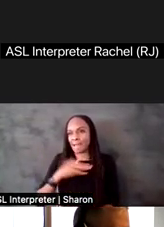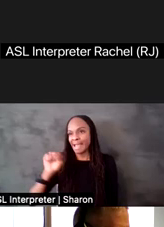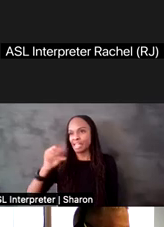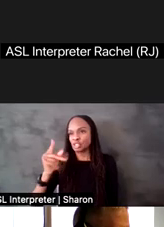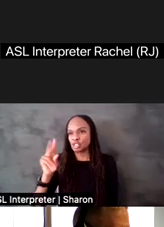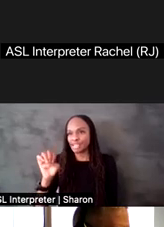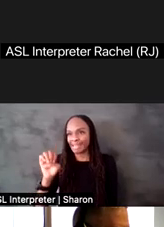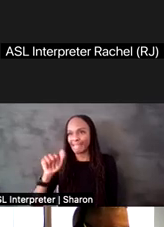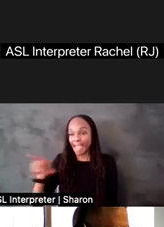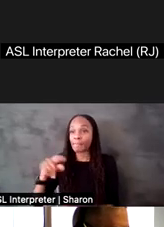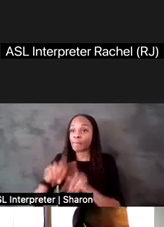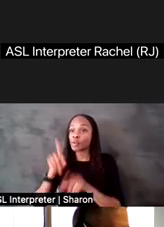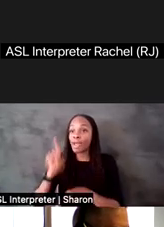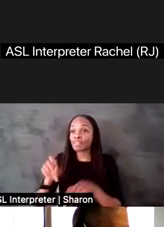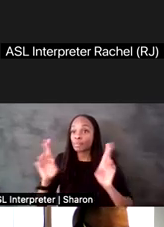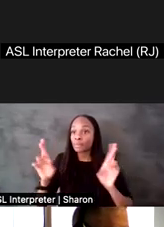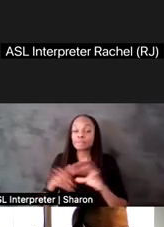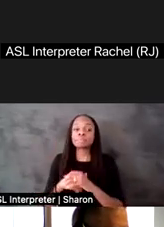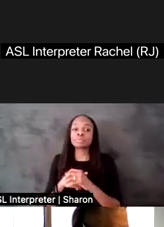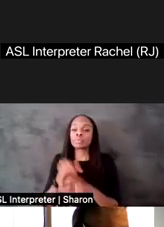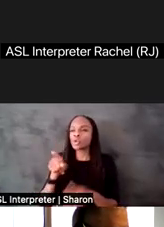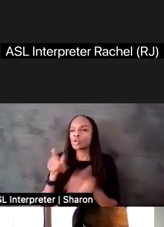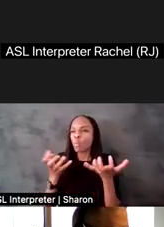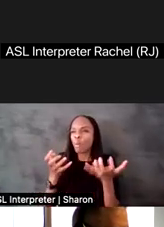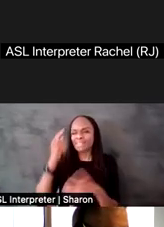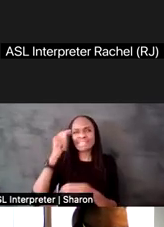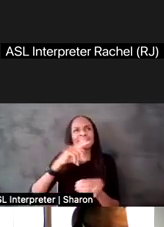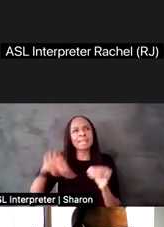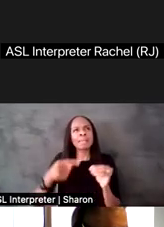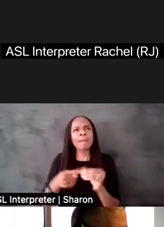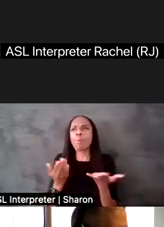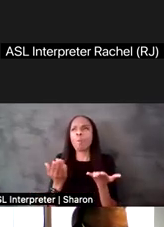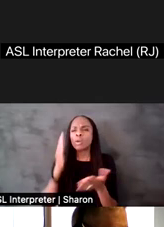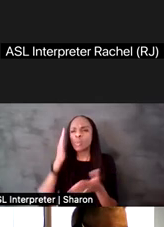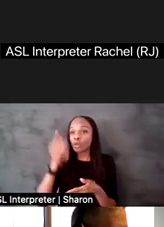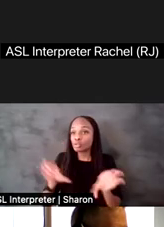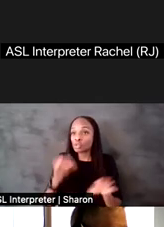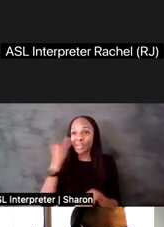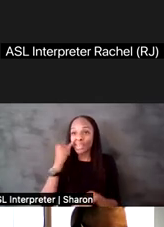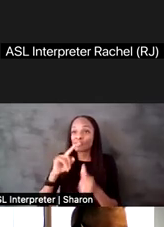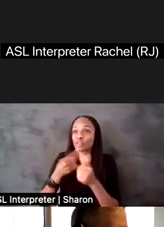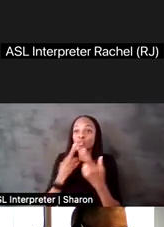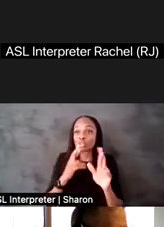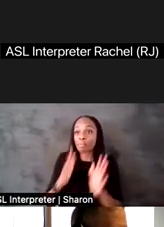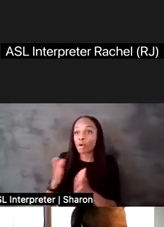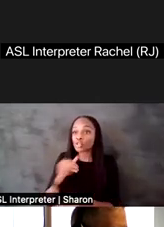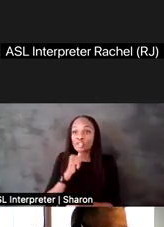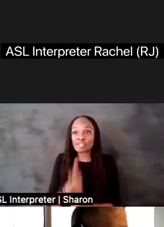key. You want to think about what you will do if first responders aren't